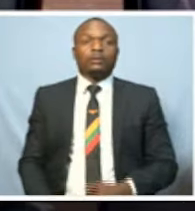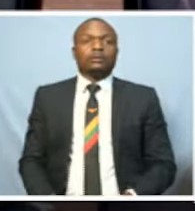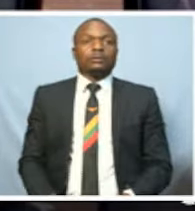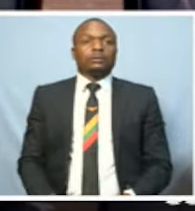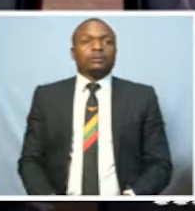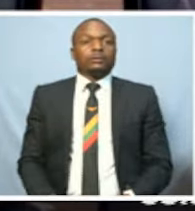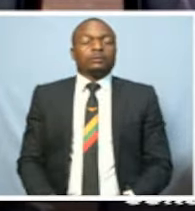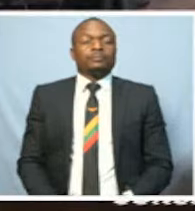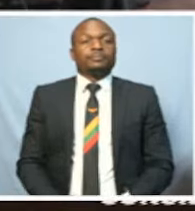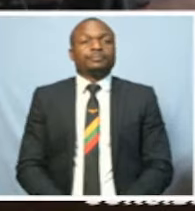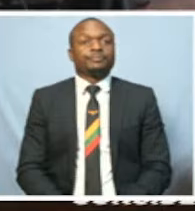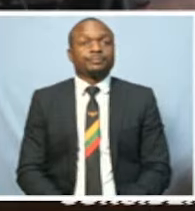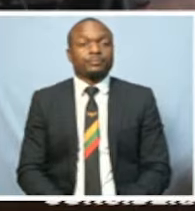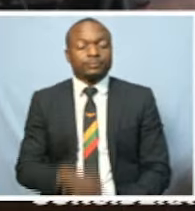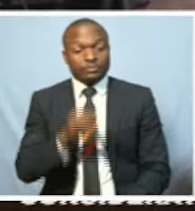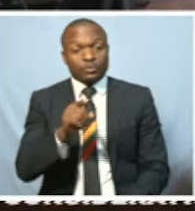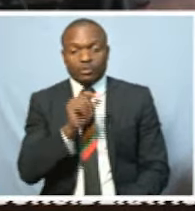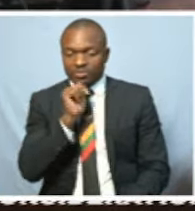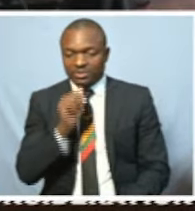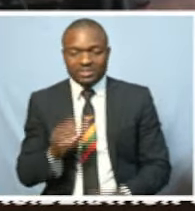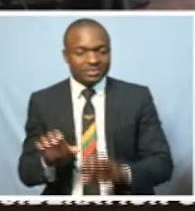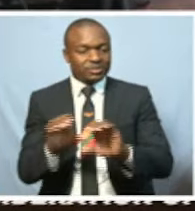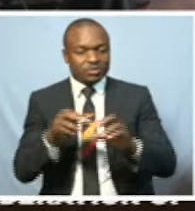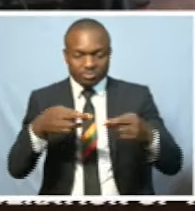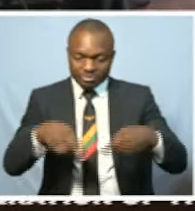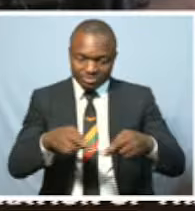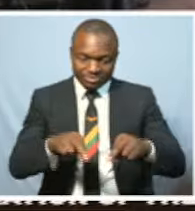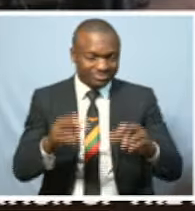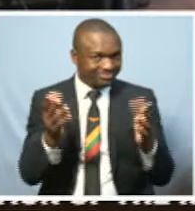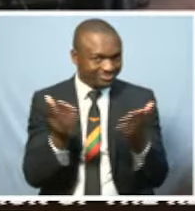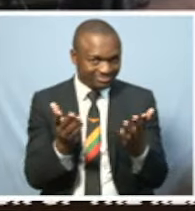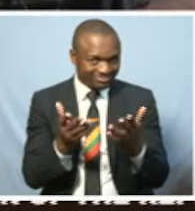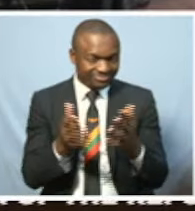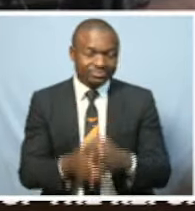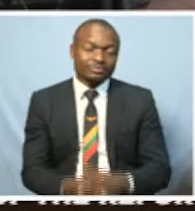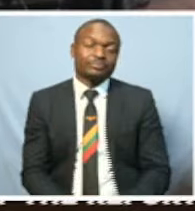In short, you didn't undertake due diligence.